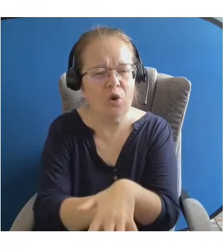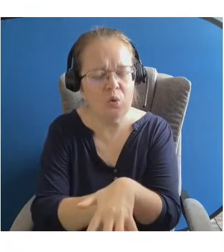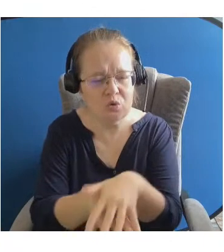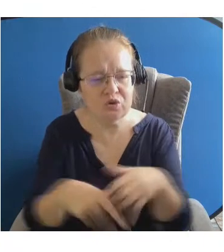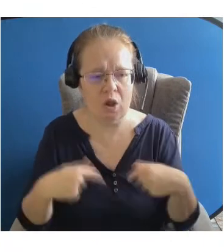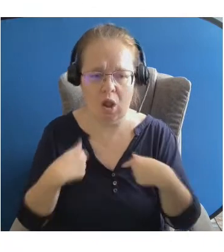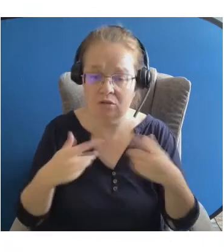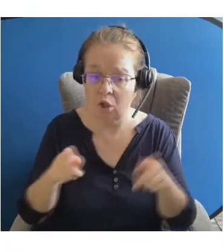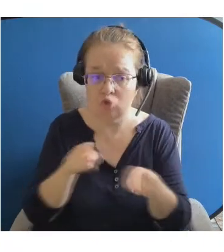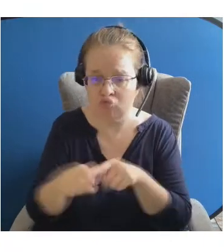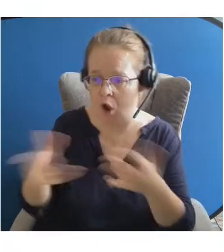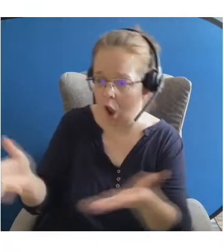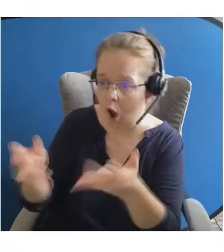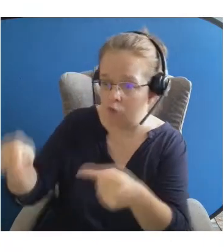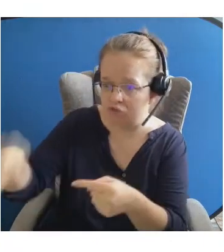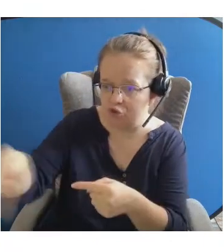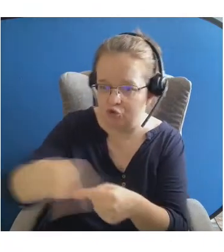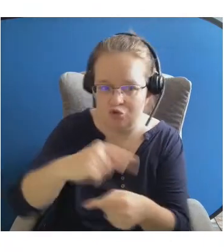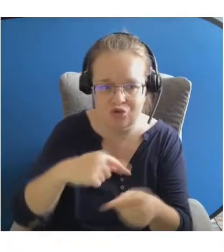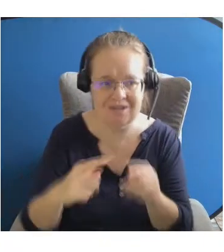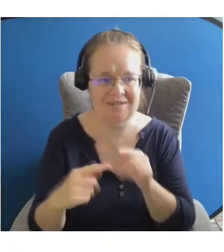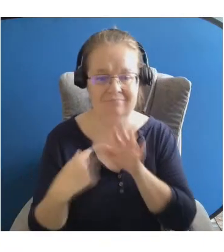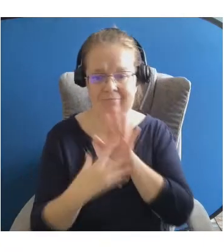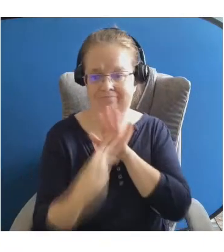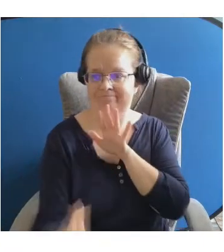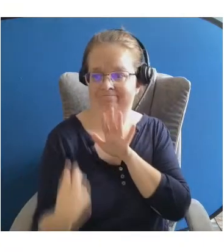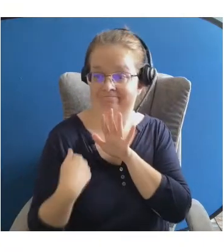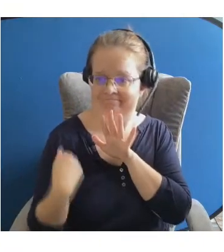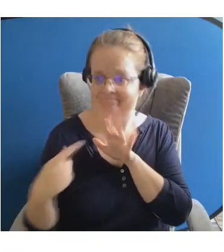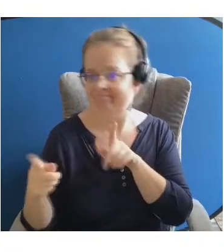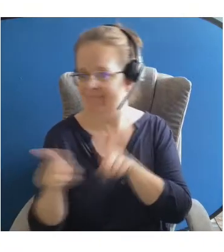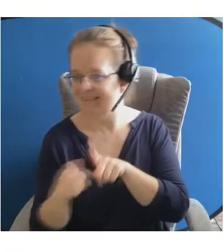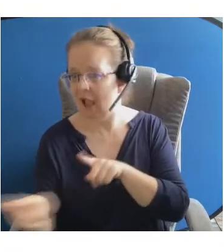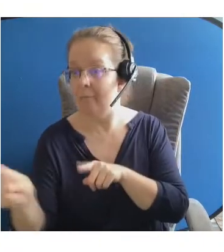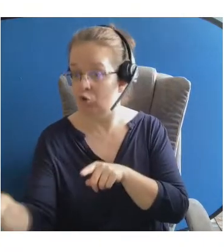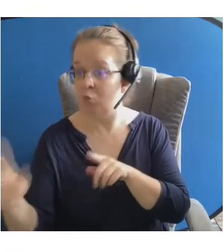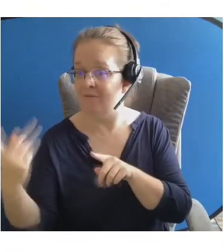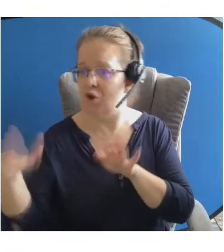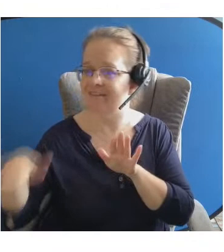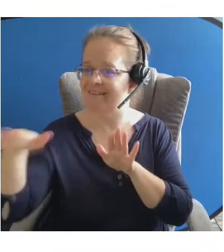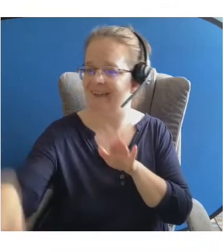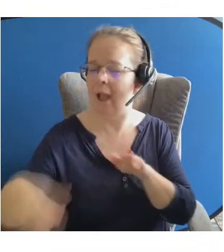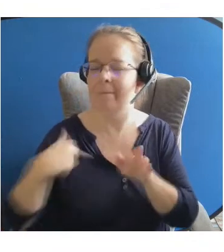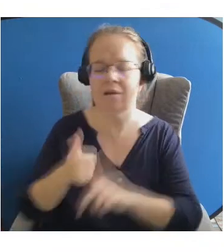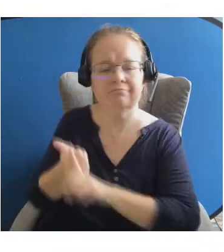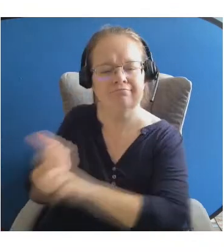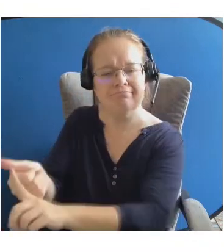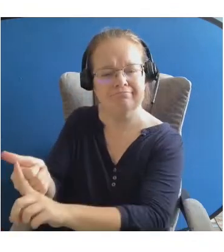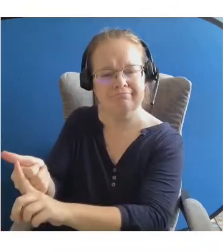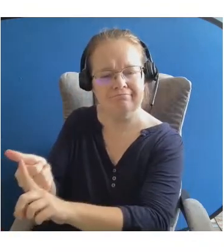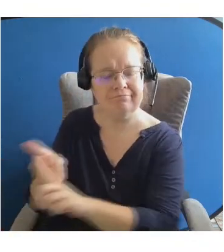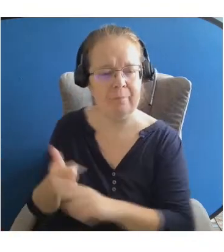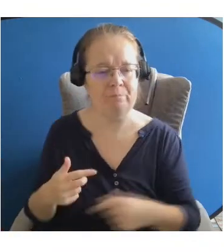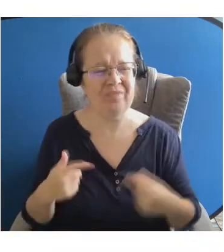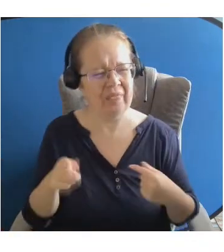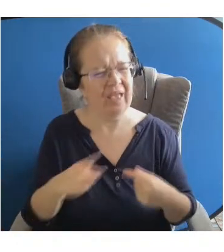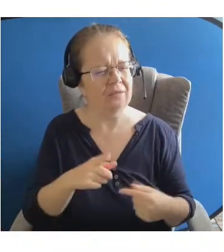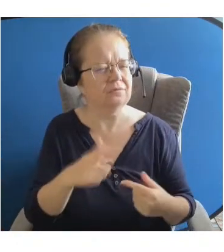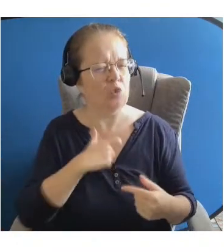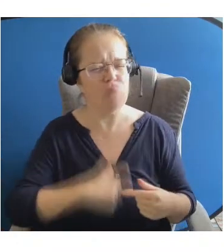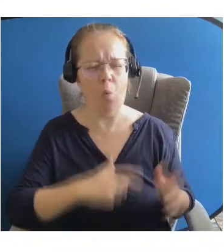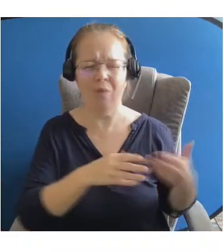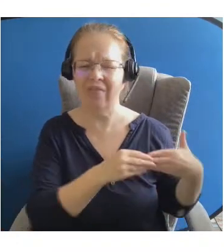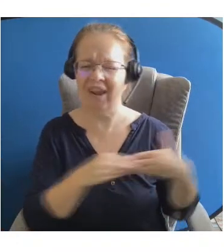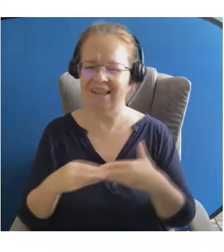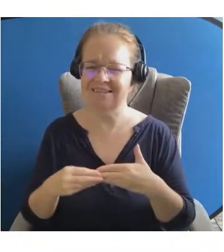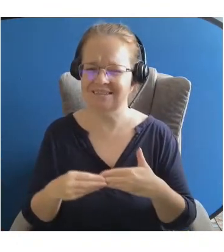encourage others to make that first step as well, is really where I see the role of the leaders. I